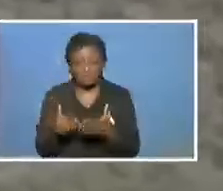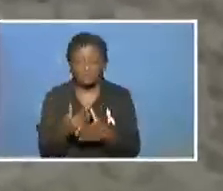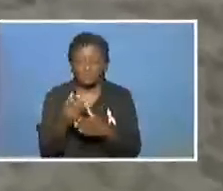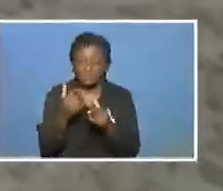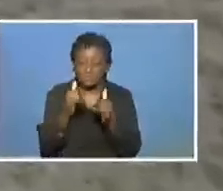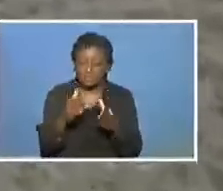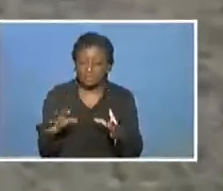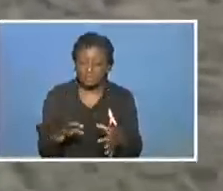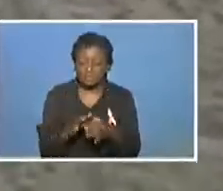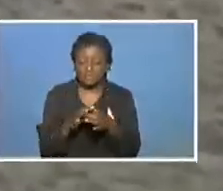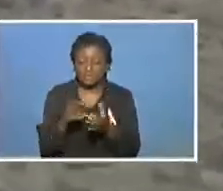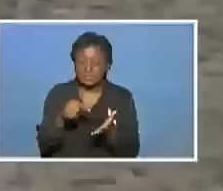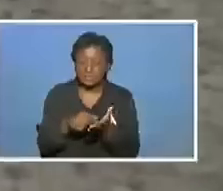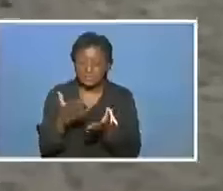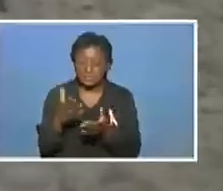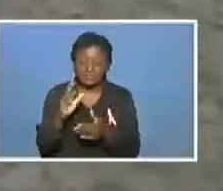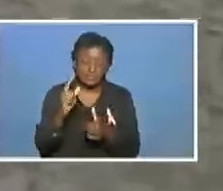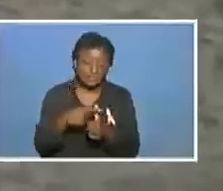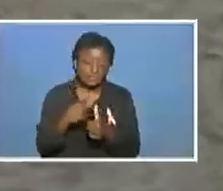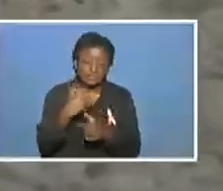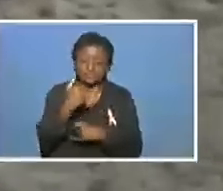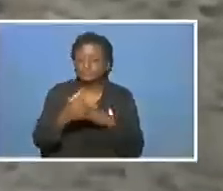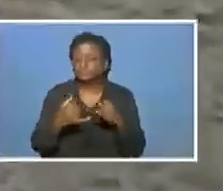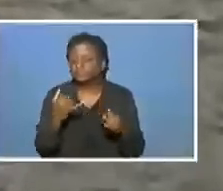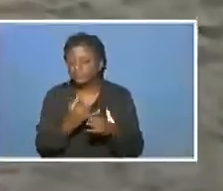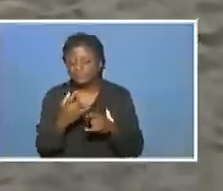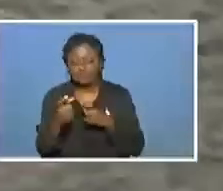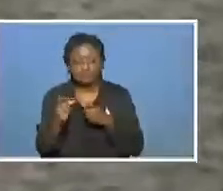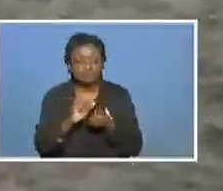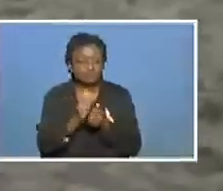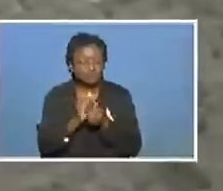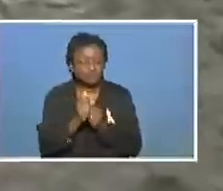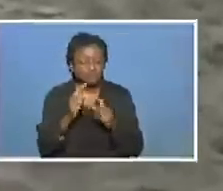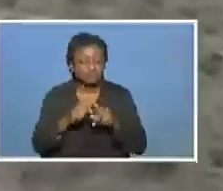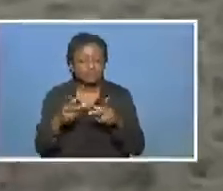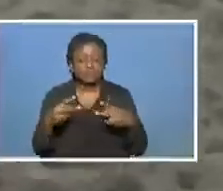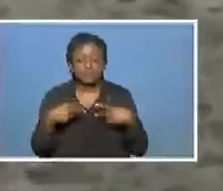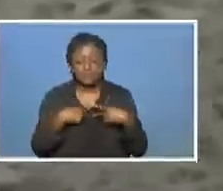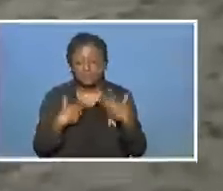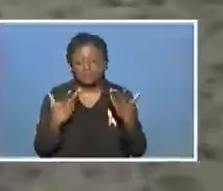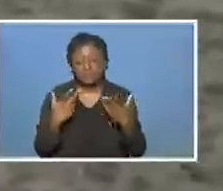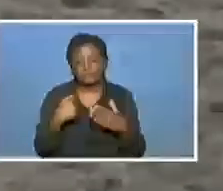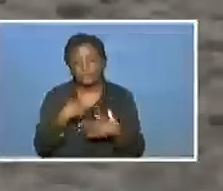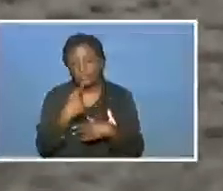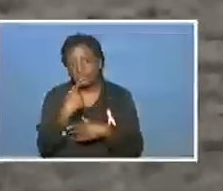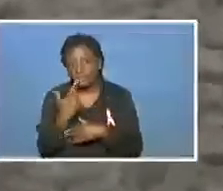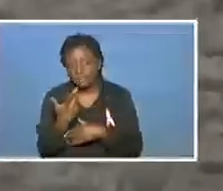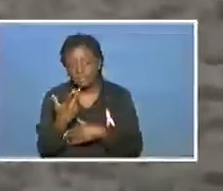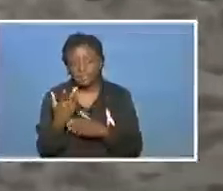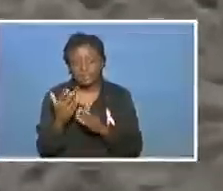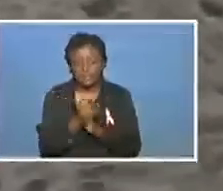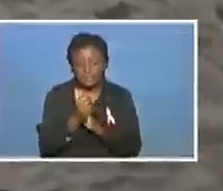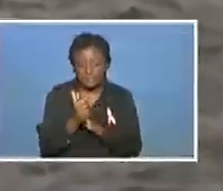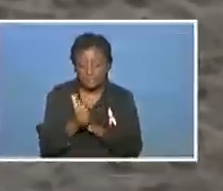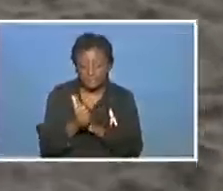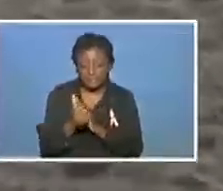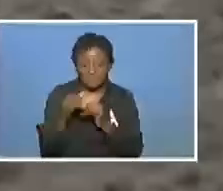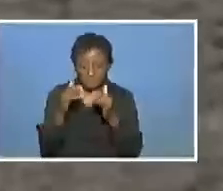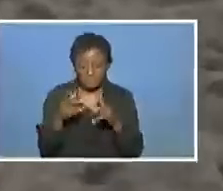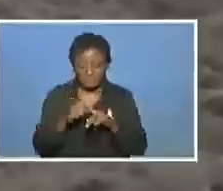joined. This will be their first international competition. But we have, I would say, veteran players, but they're